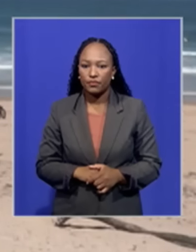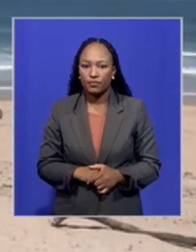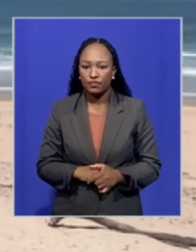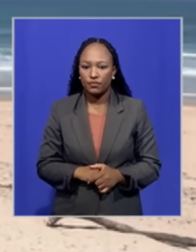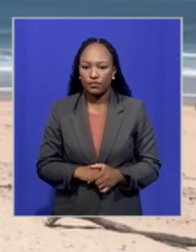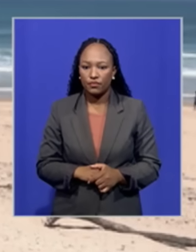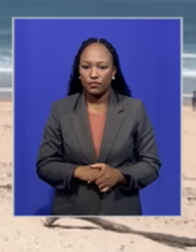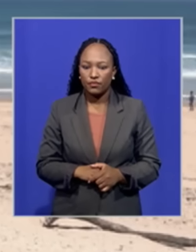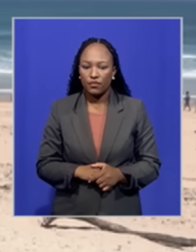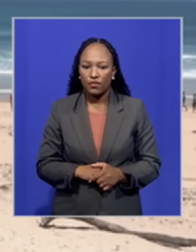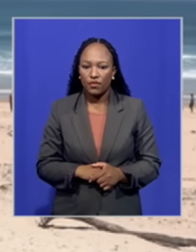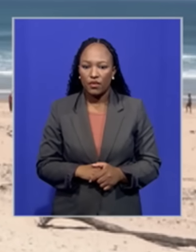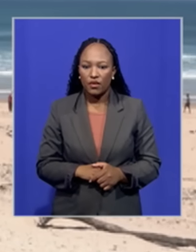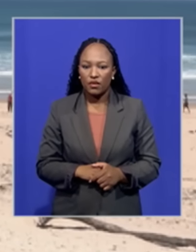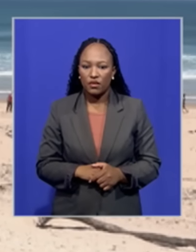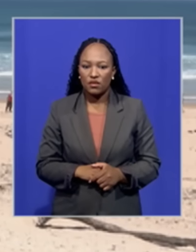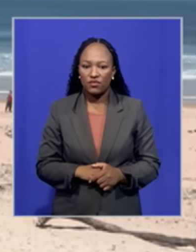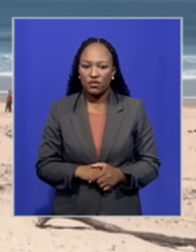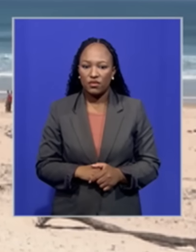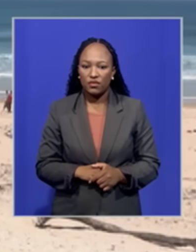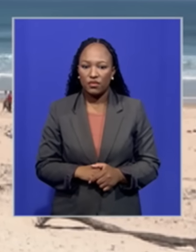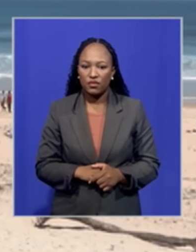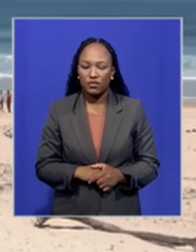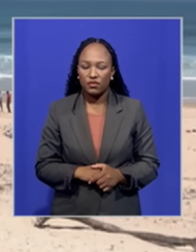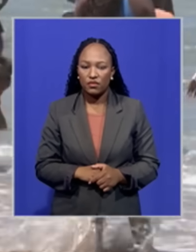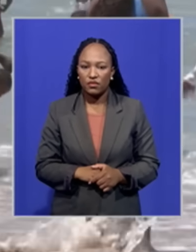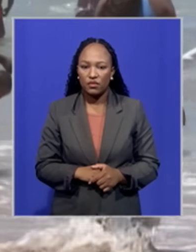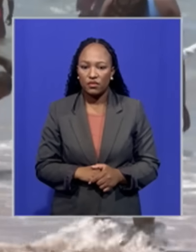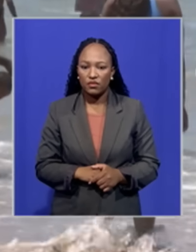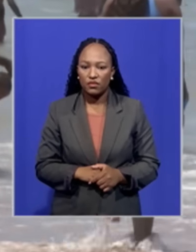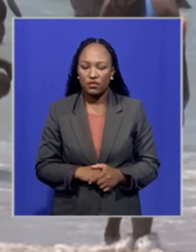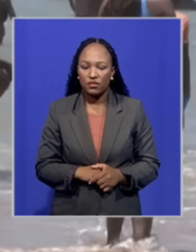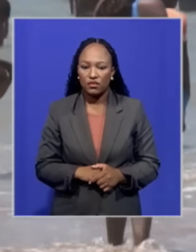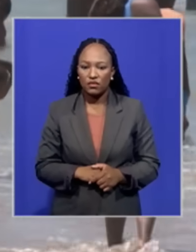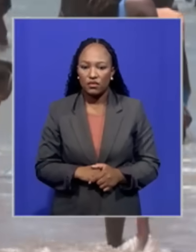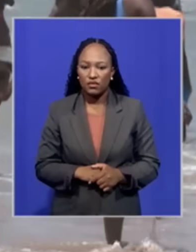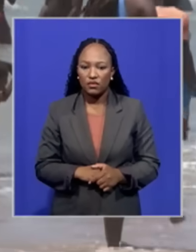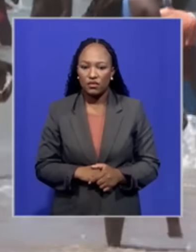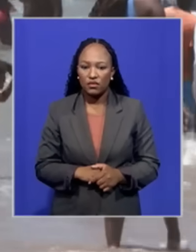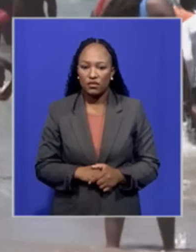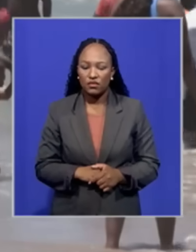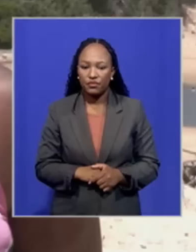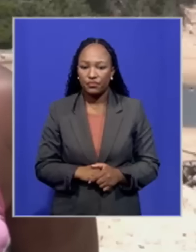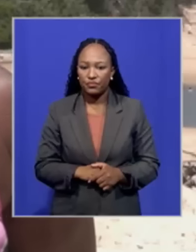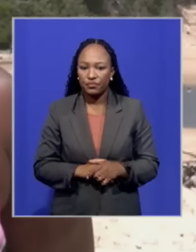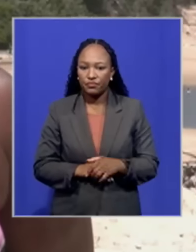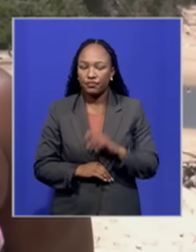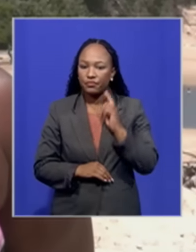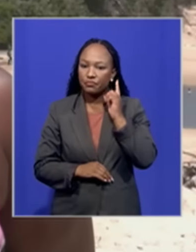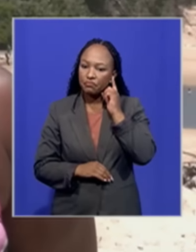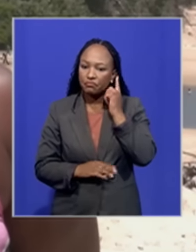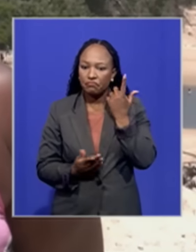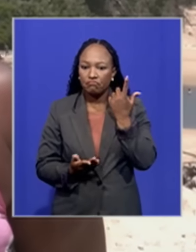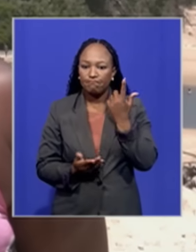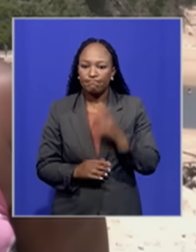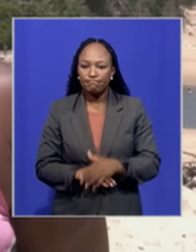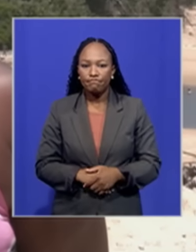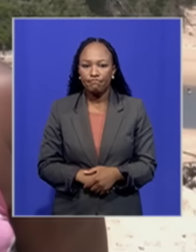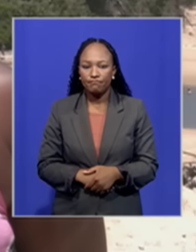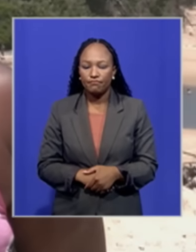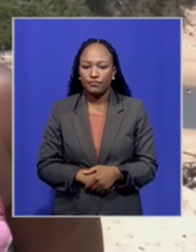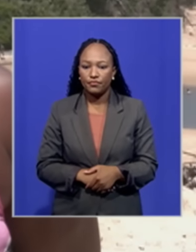La Coffee Bay le tumme haholo ebile le ratwa ke baeti ba batlang ho qhanolla Wild Coast. Report se bonile yona